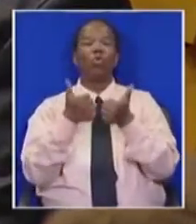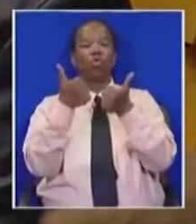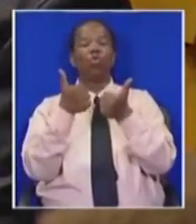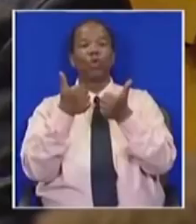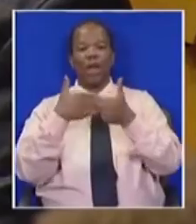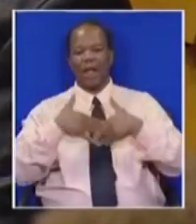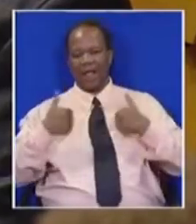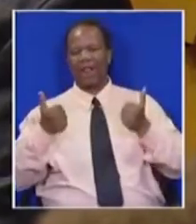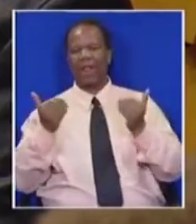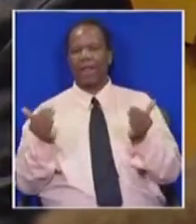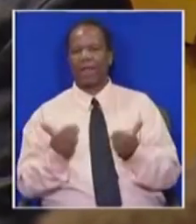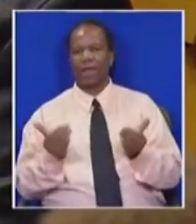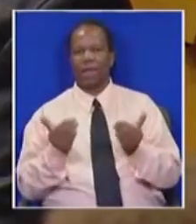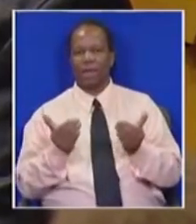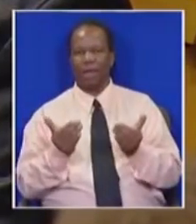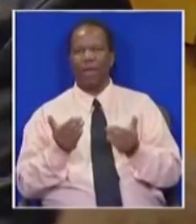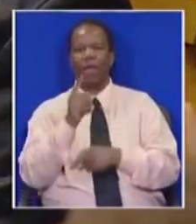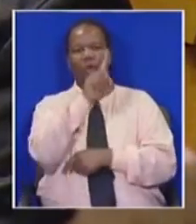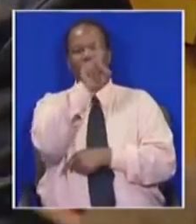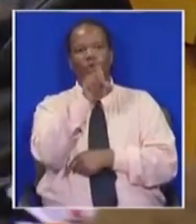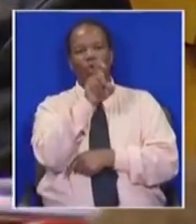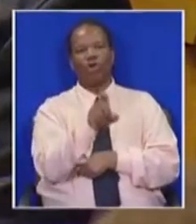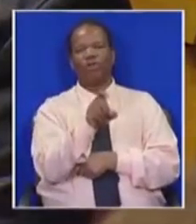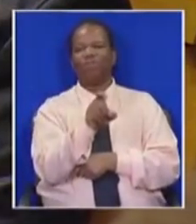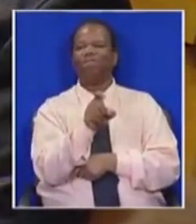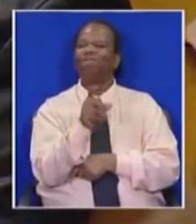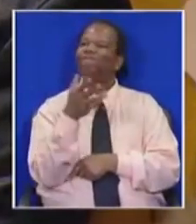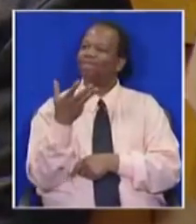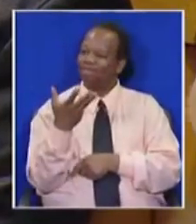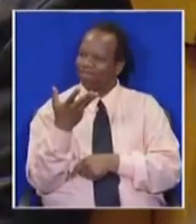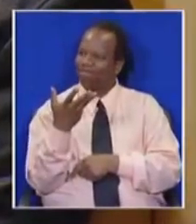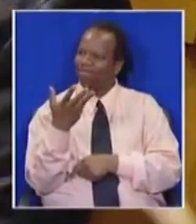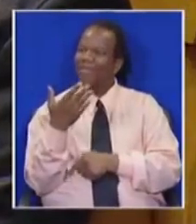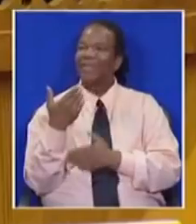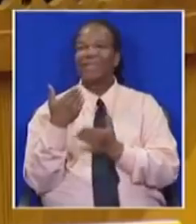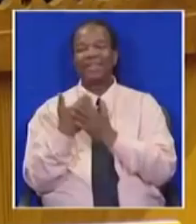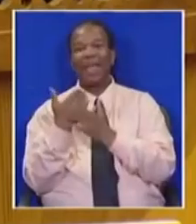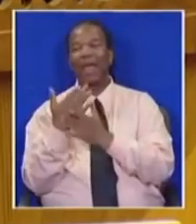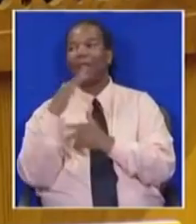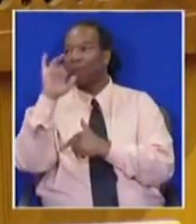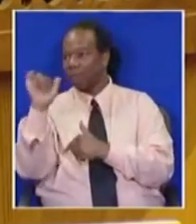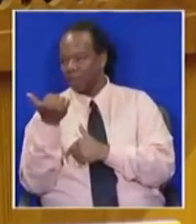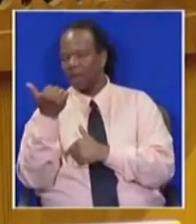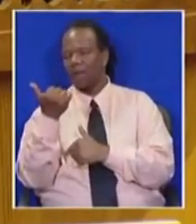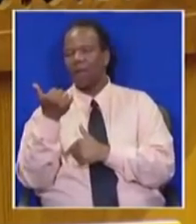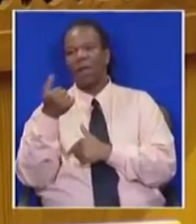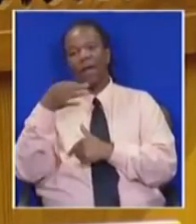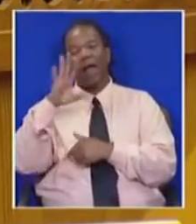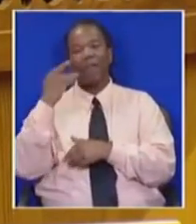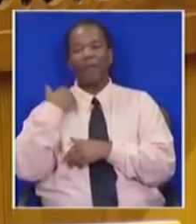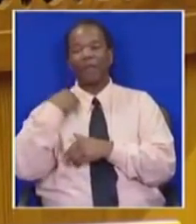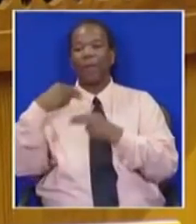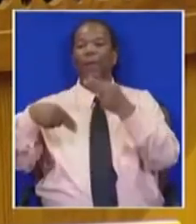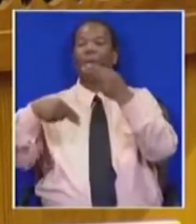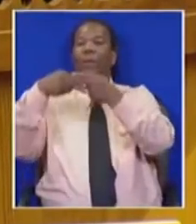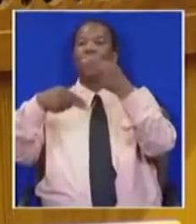all. But the question is whether we can afford to double healthcare expenditure at a time when our budget deficit